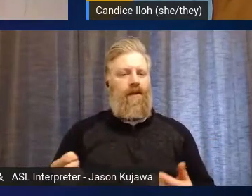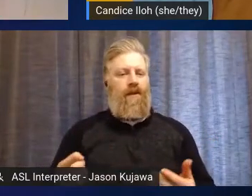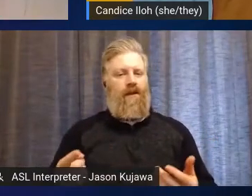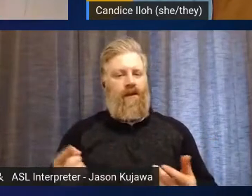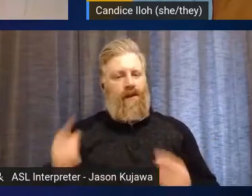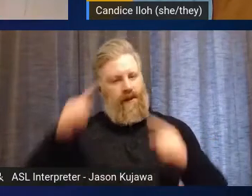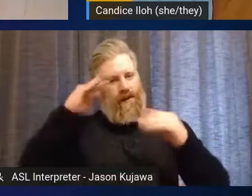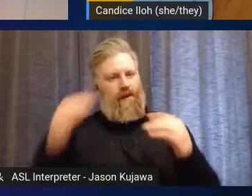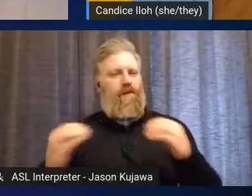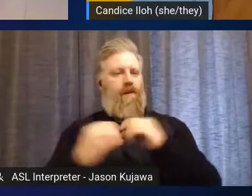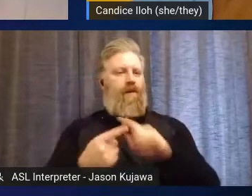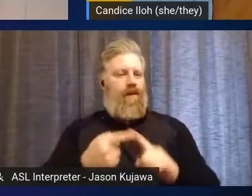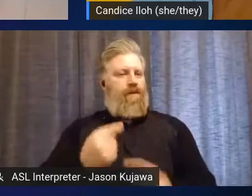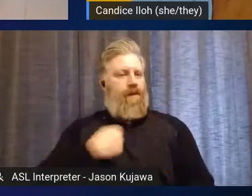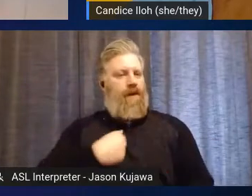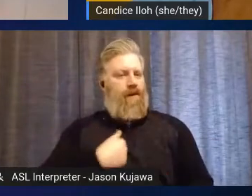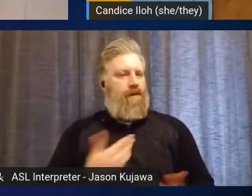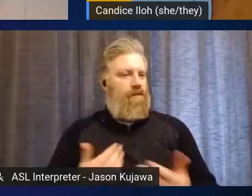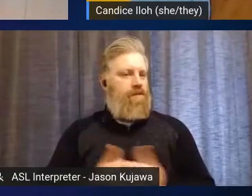me.